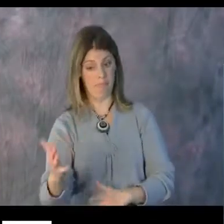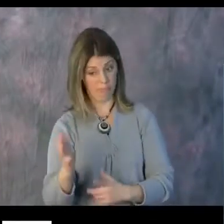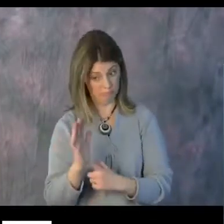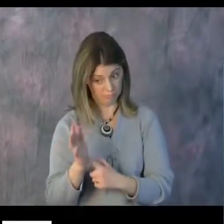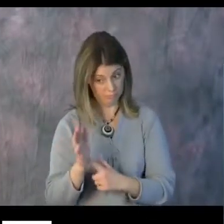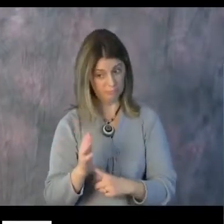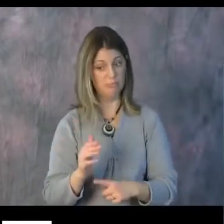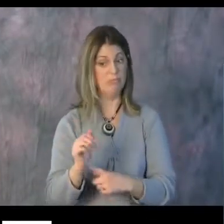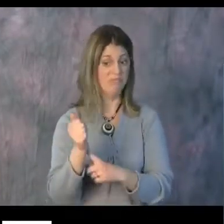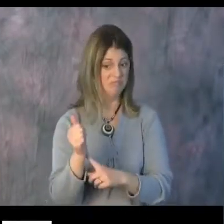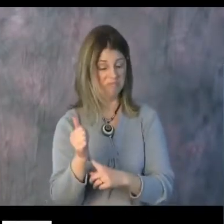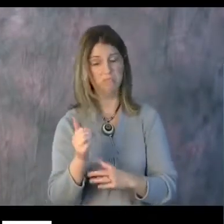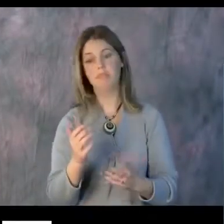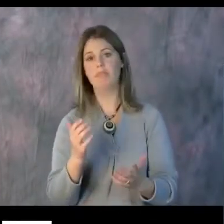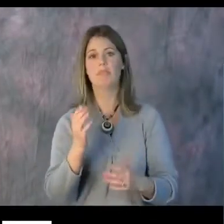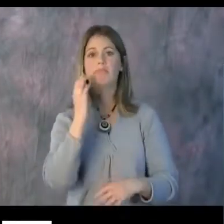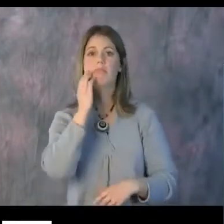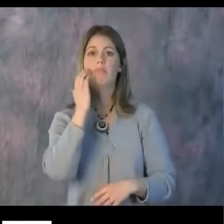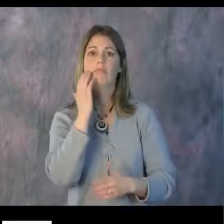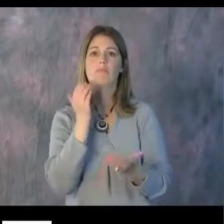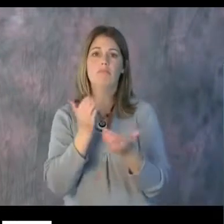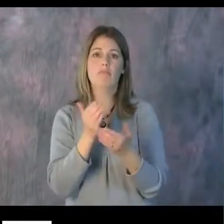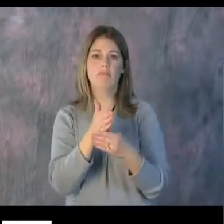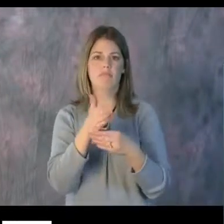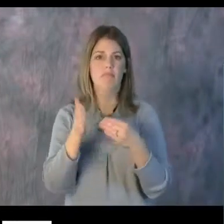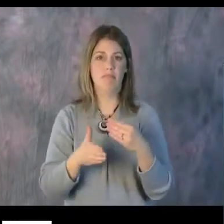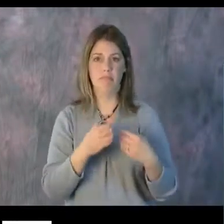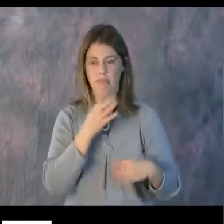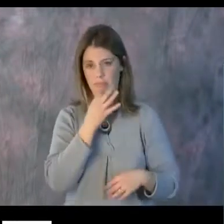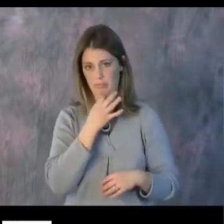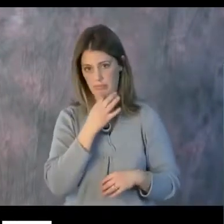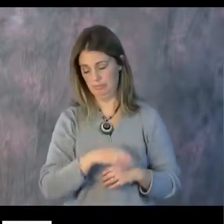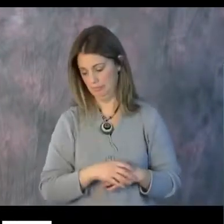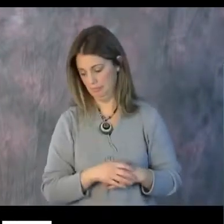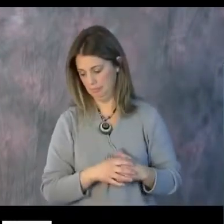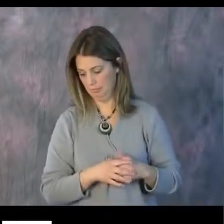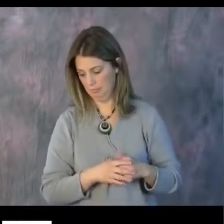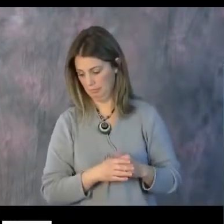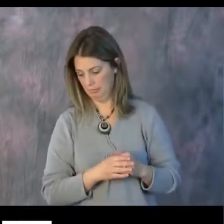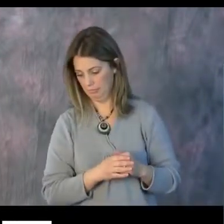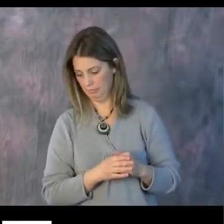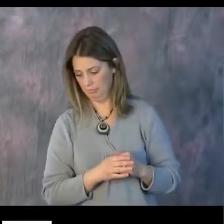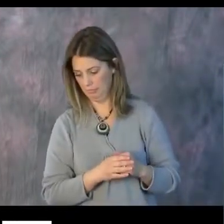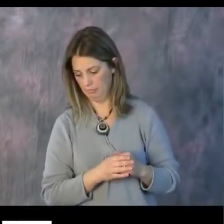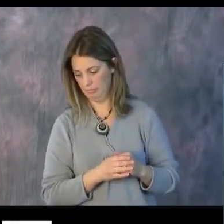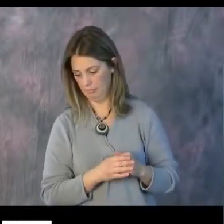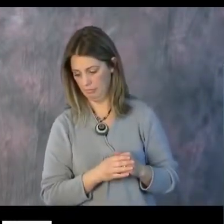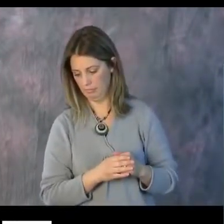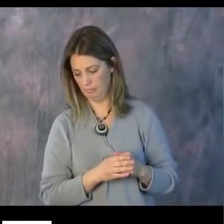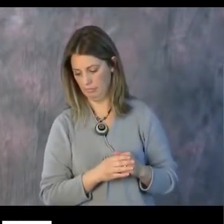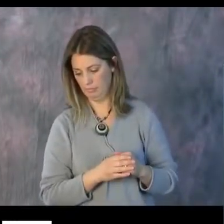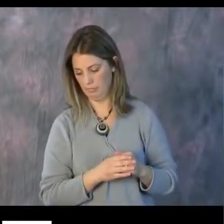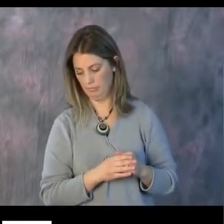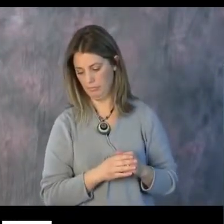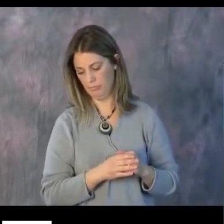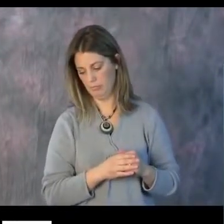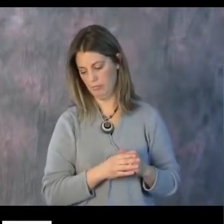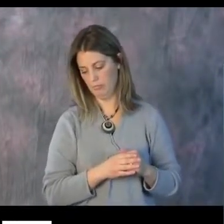If you're playing around, maybe give them some warnings 5 or 10 minutes prior to that end time. Let them know they need to finish